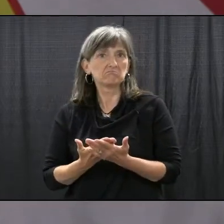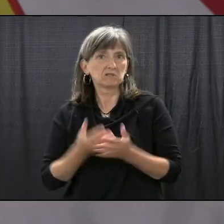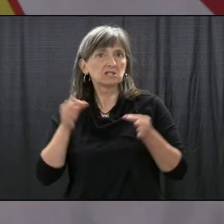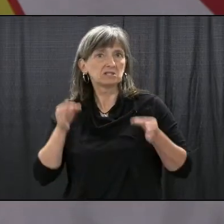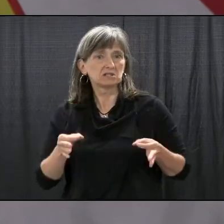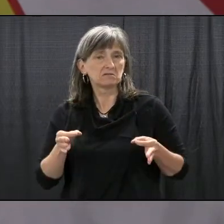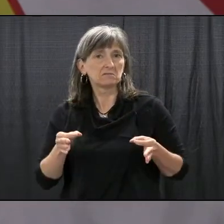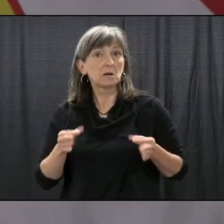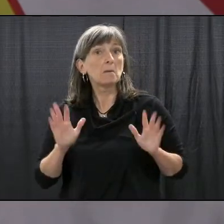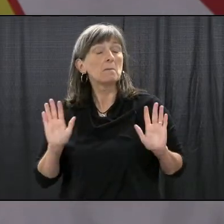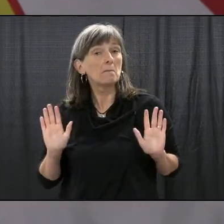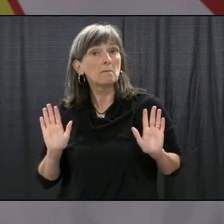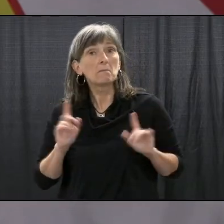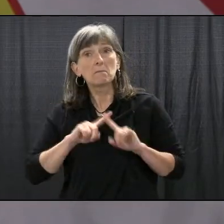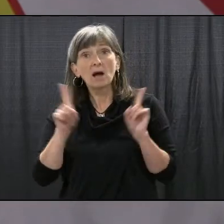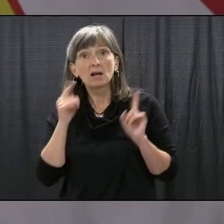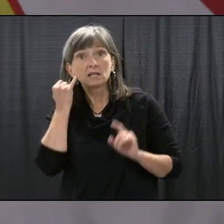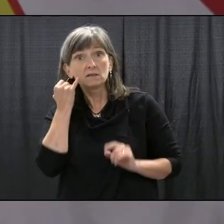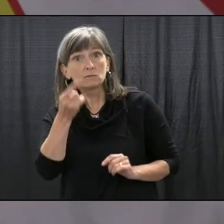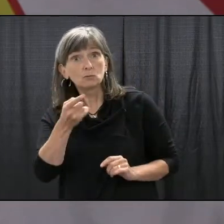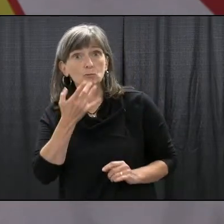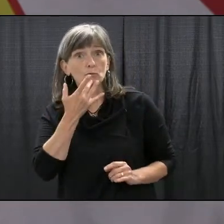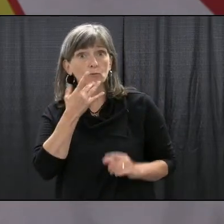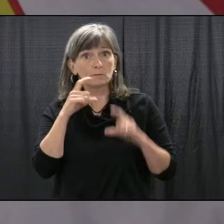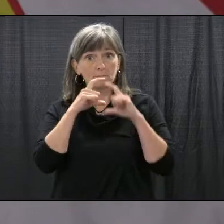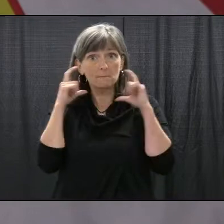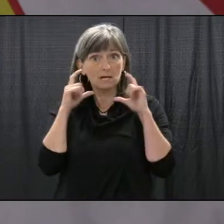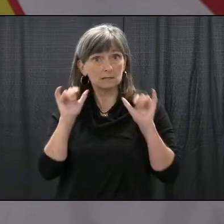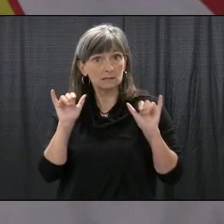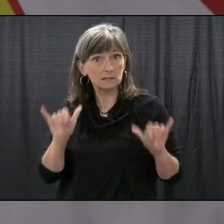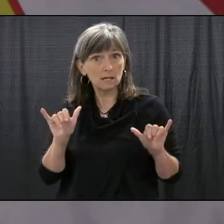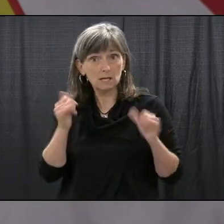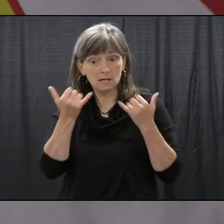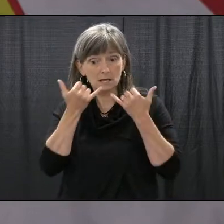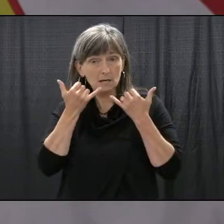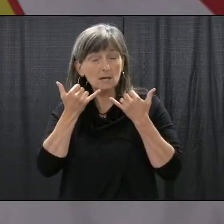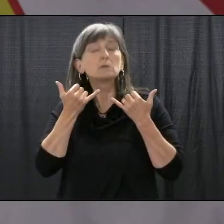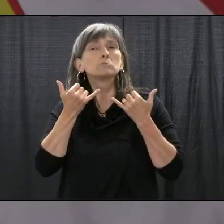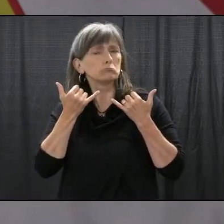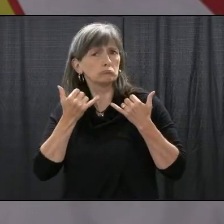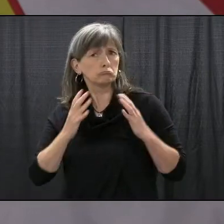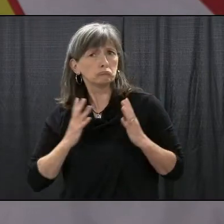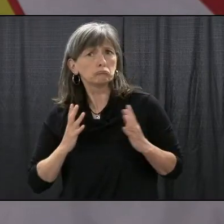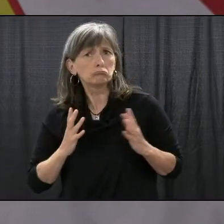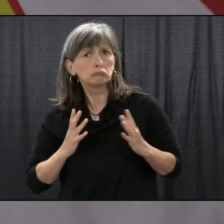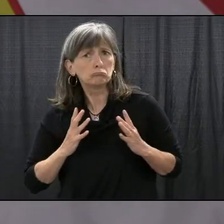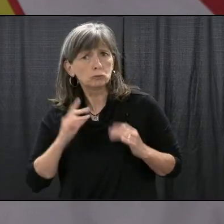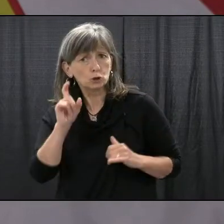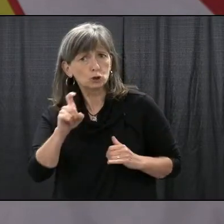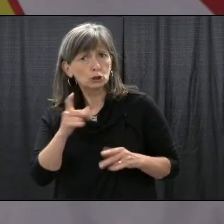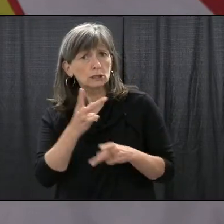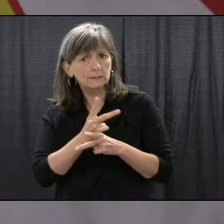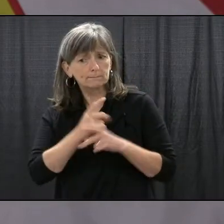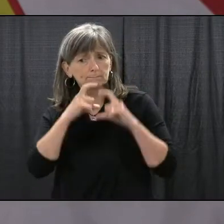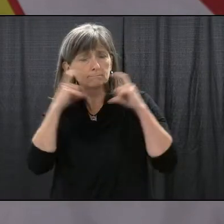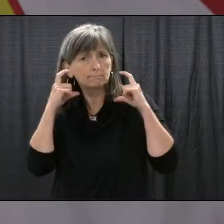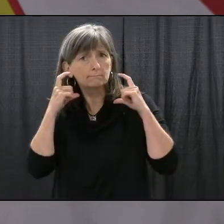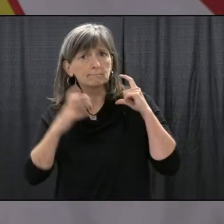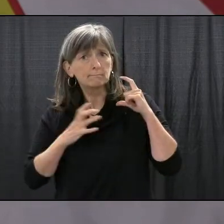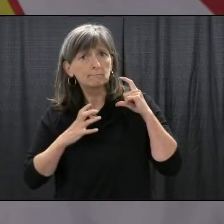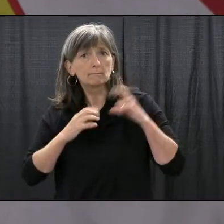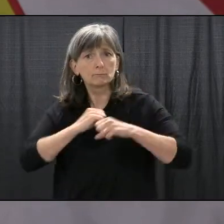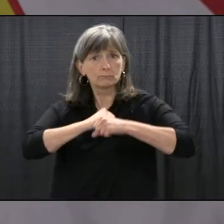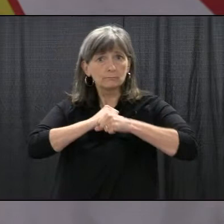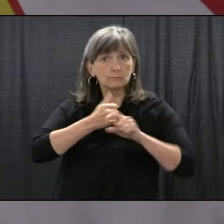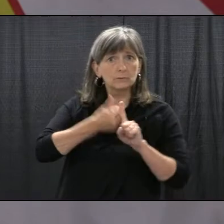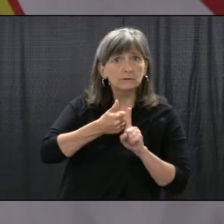still comfortable and want to wear masks, then you certainly should. This is about protecting the communities and protecting yourselves,